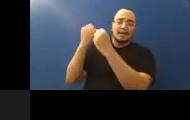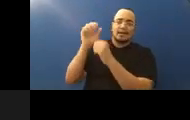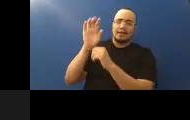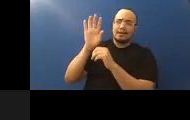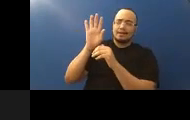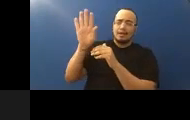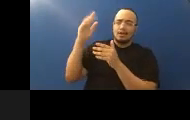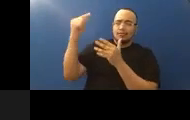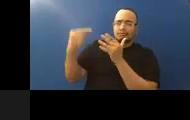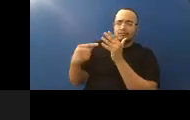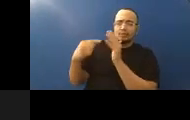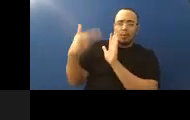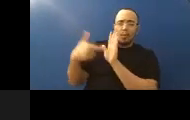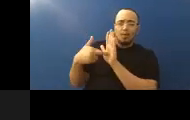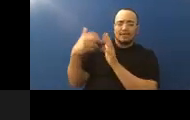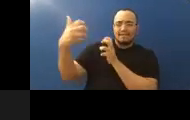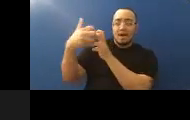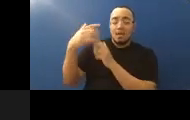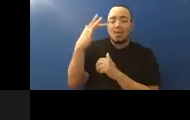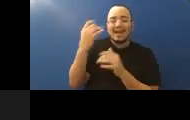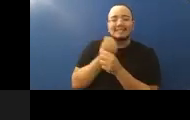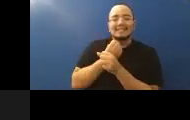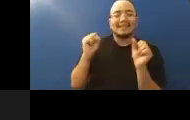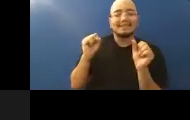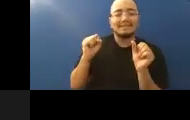know, societal norms.